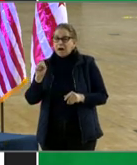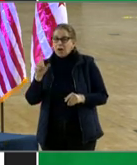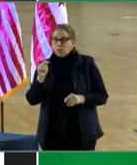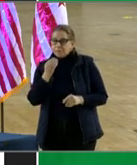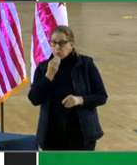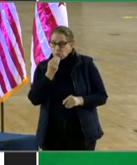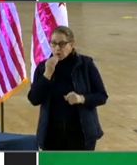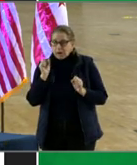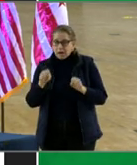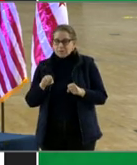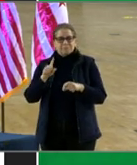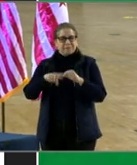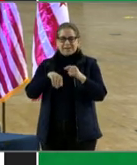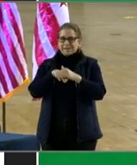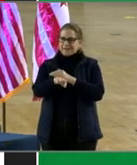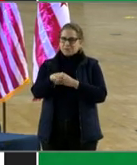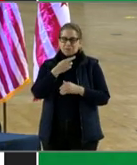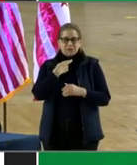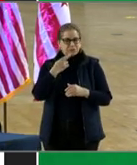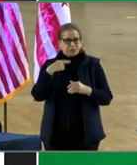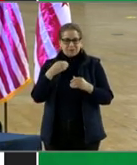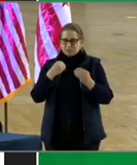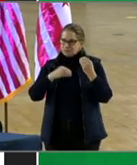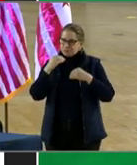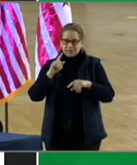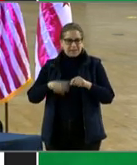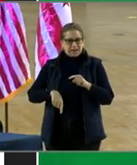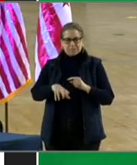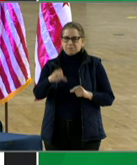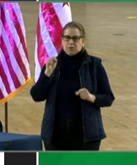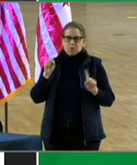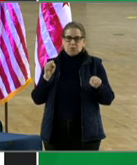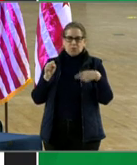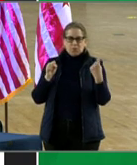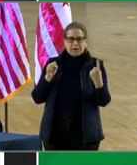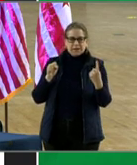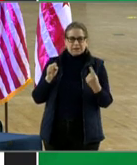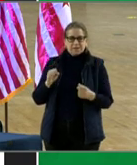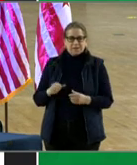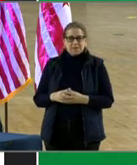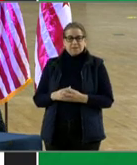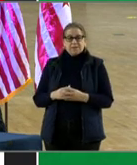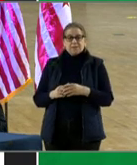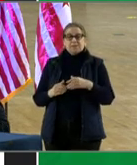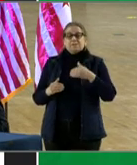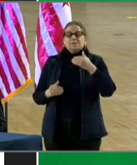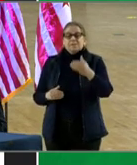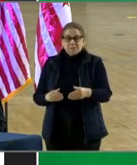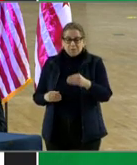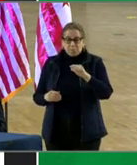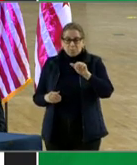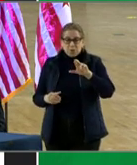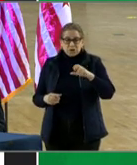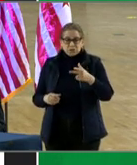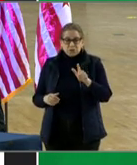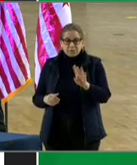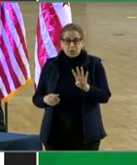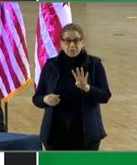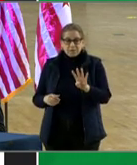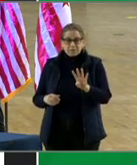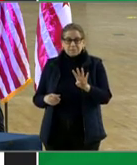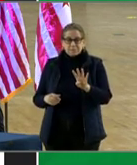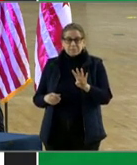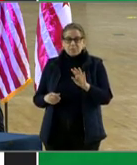March 24th, we closed all non-essential businesses. And then this week on Monday, along with Maryland and